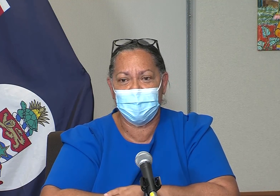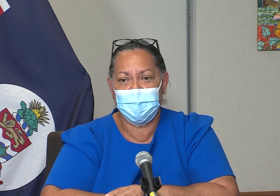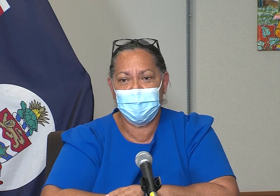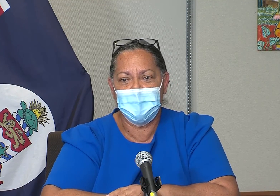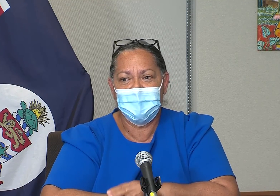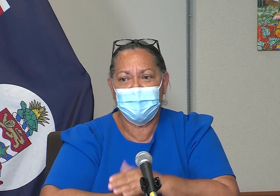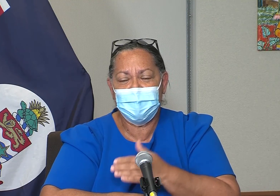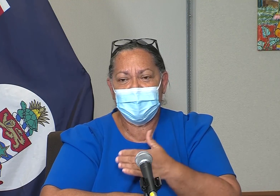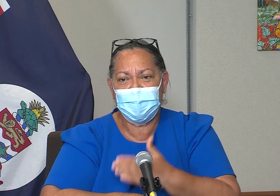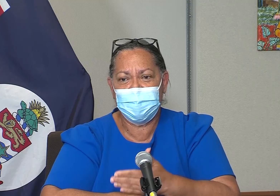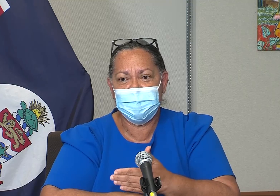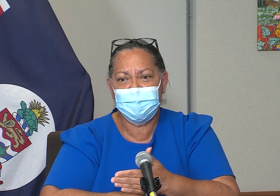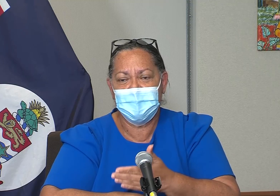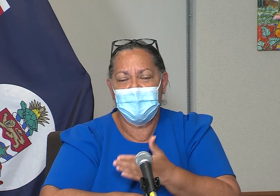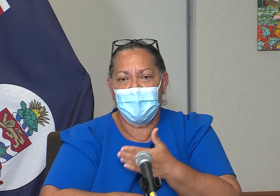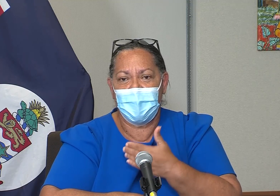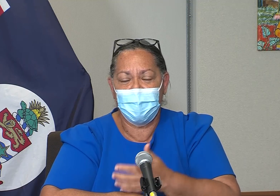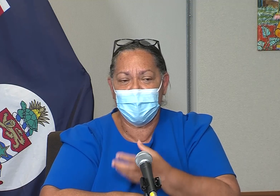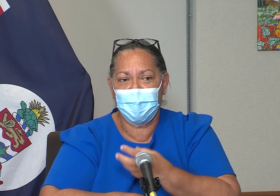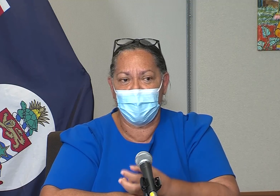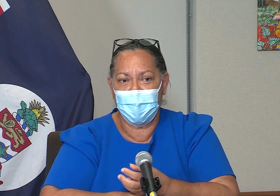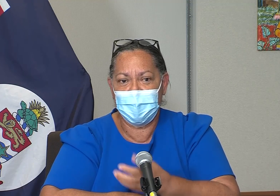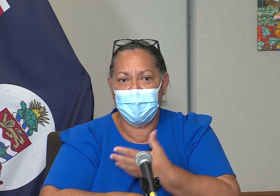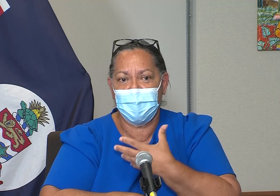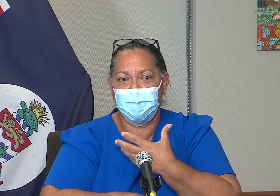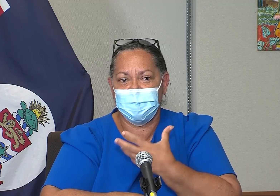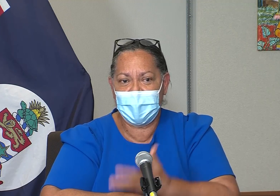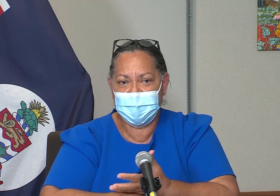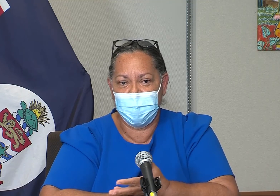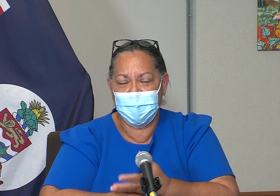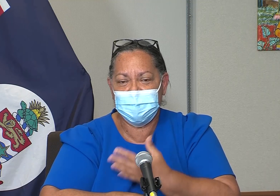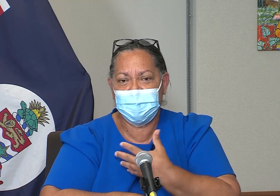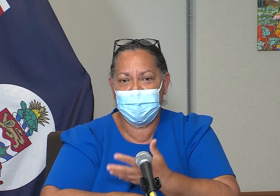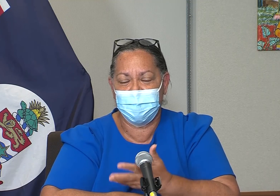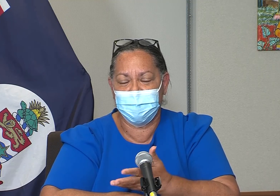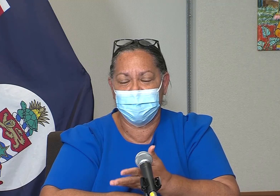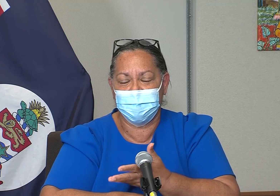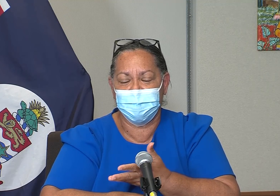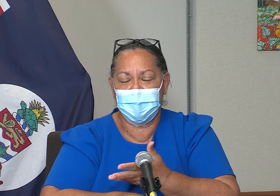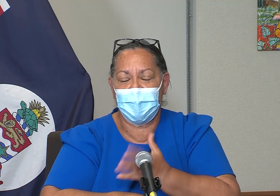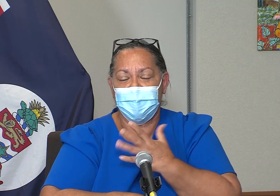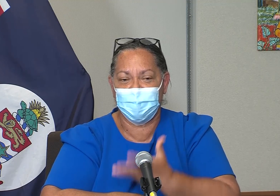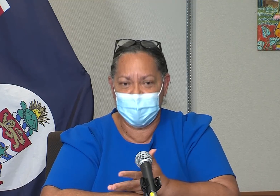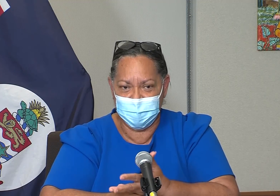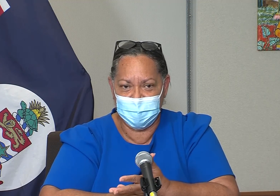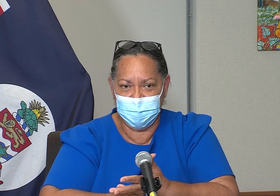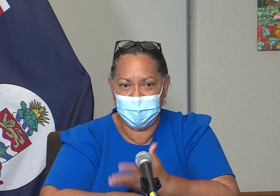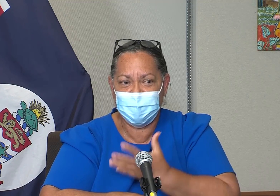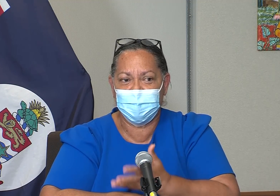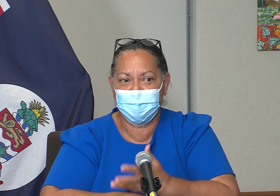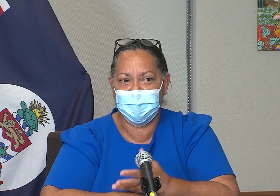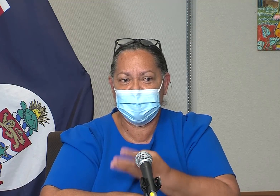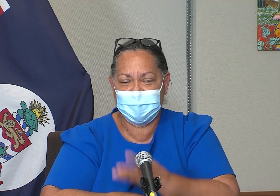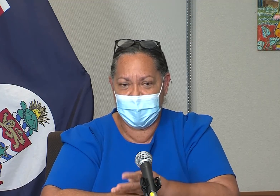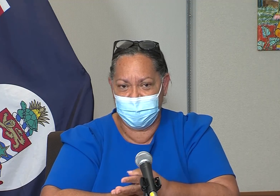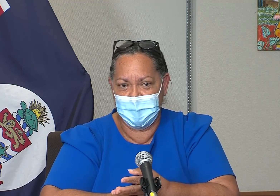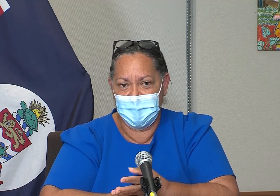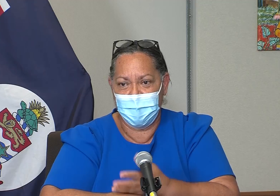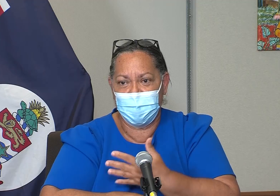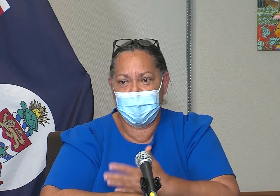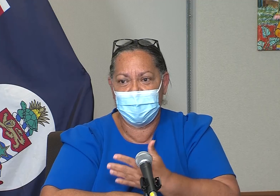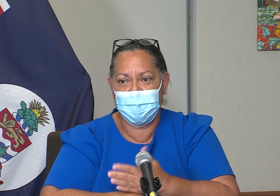into the morning, but because our goal and our objective is to keep our children, my children,